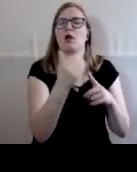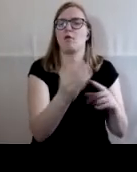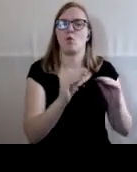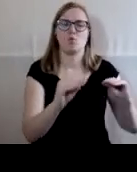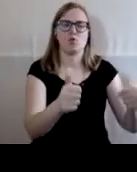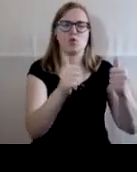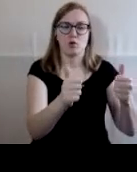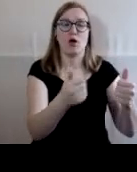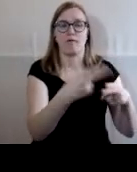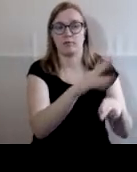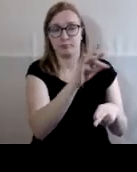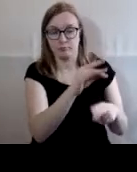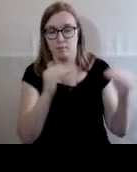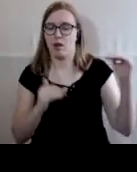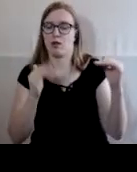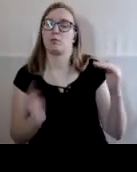high quality.